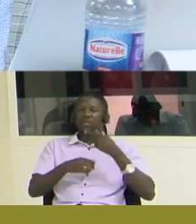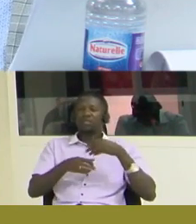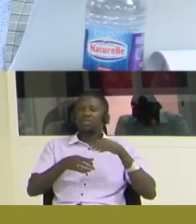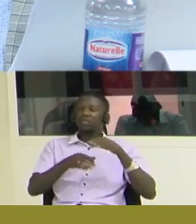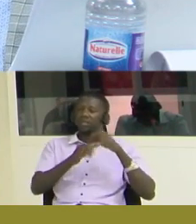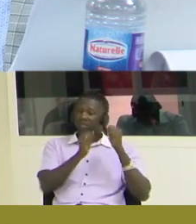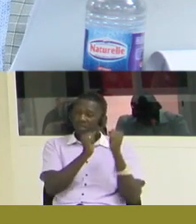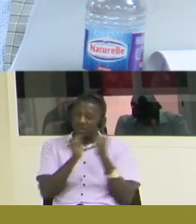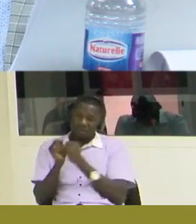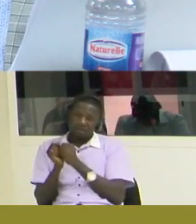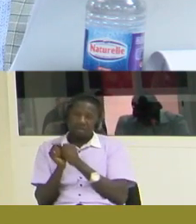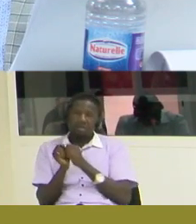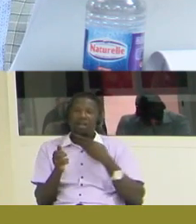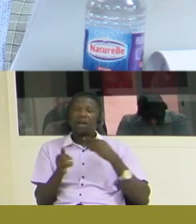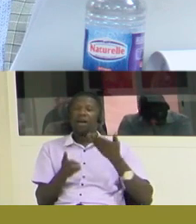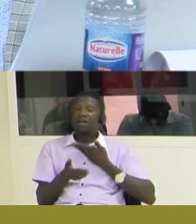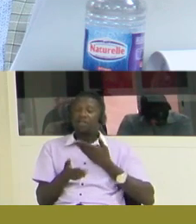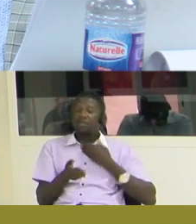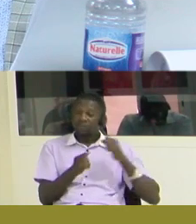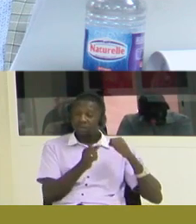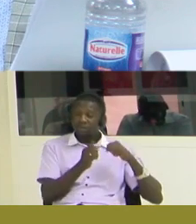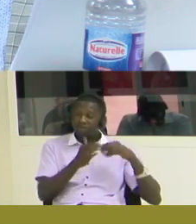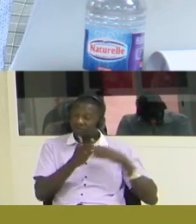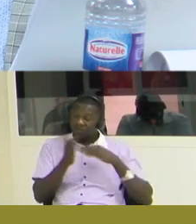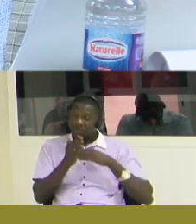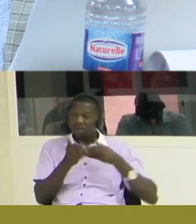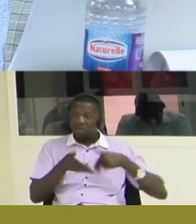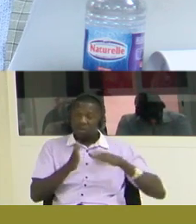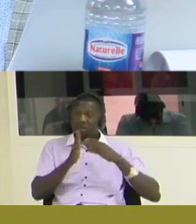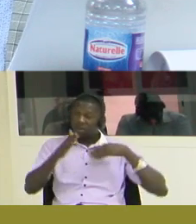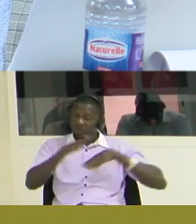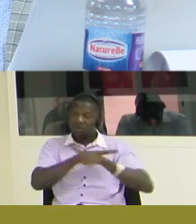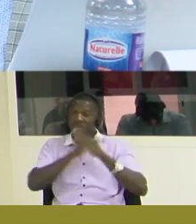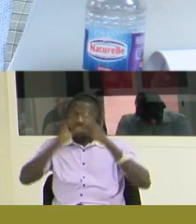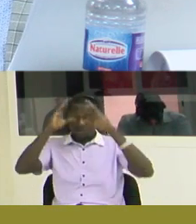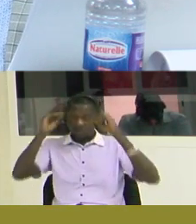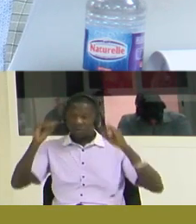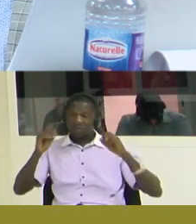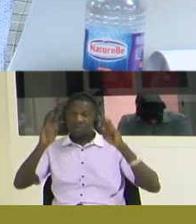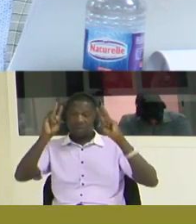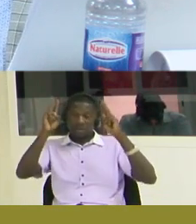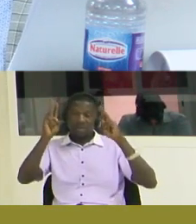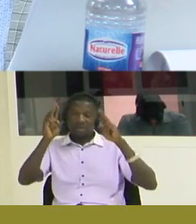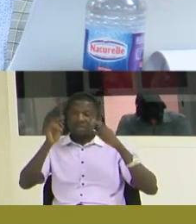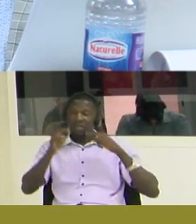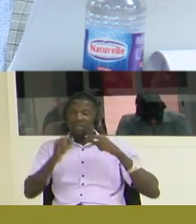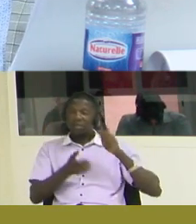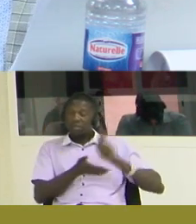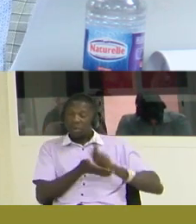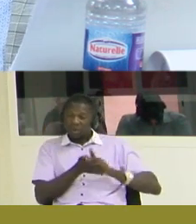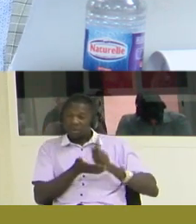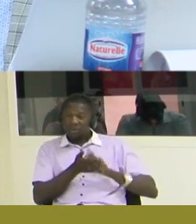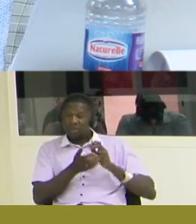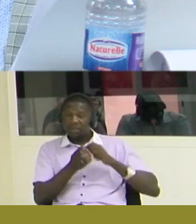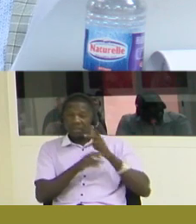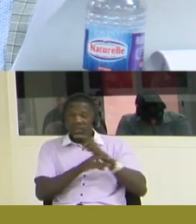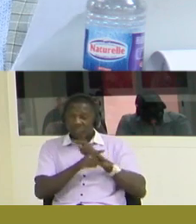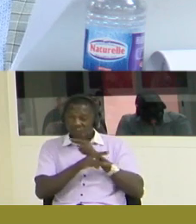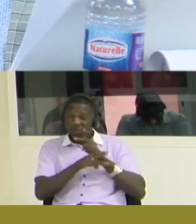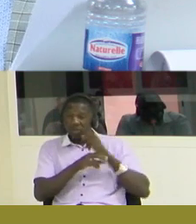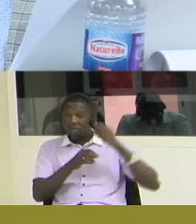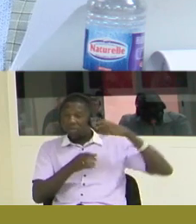having forced their way into the office of the chairman the emergency security Bell from the same office was heard